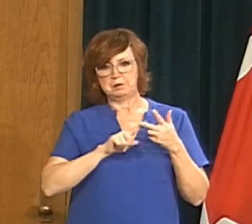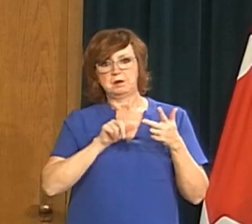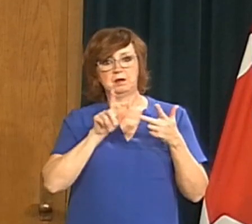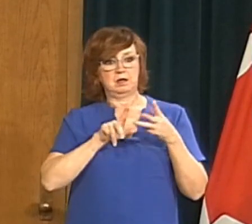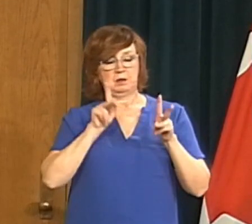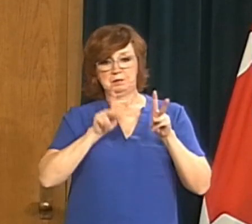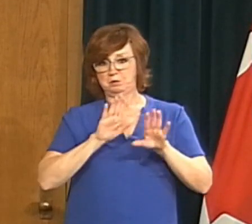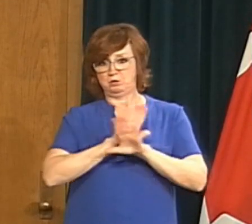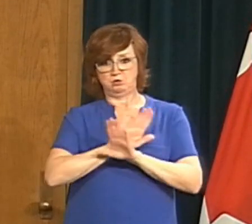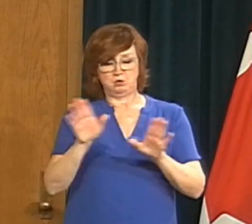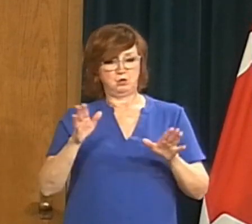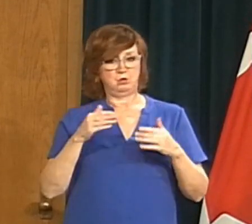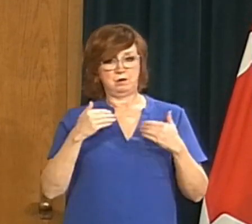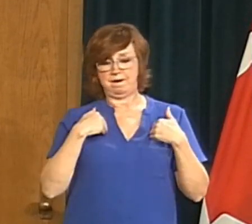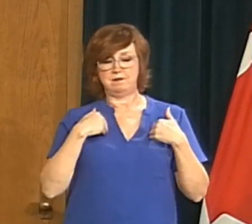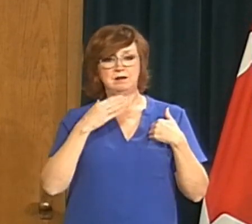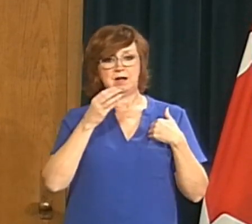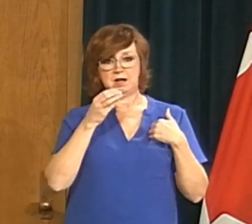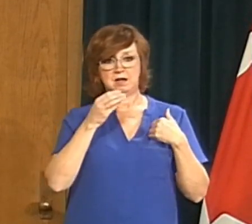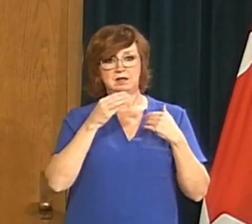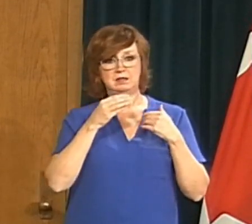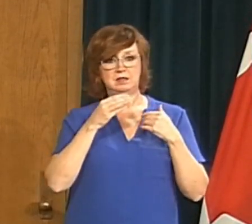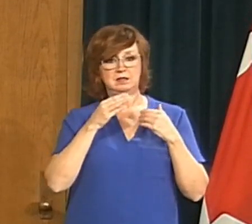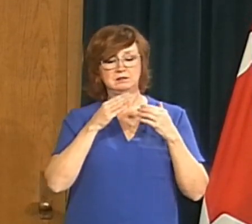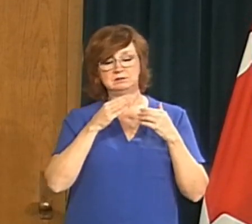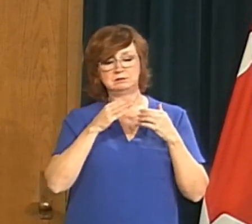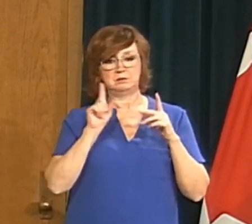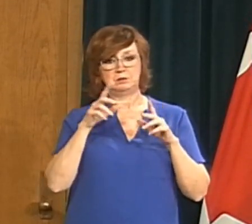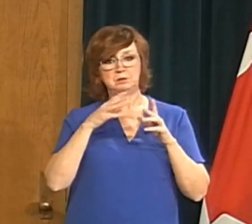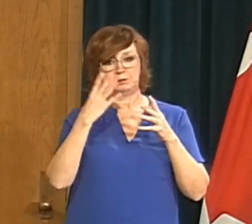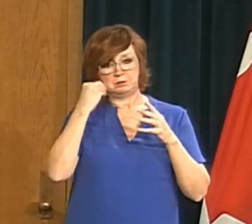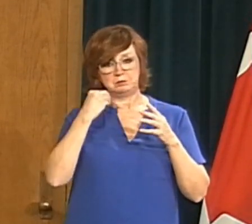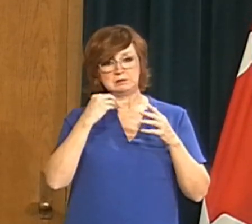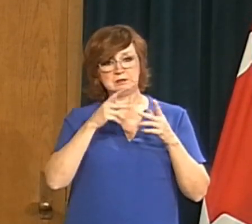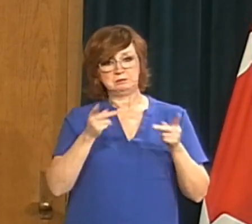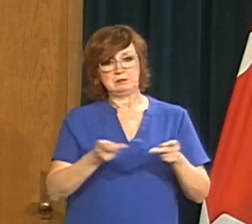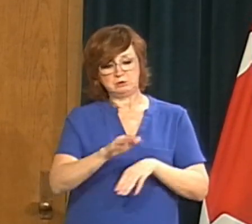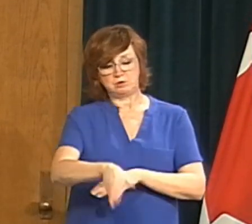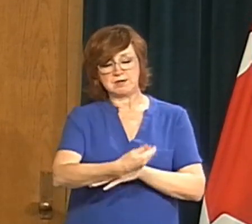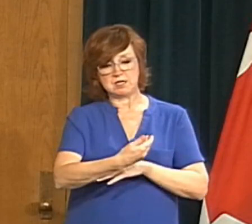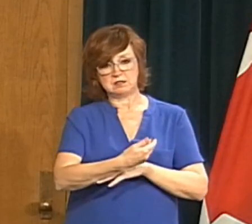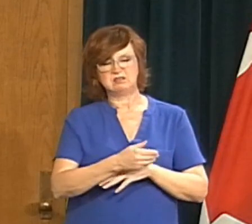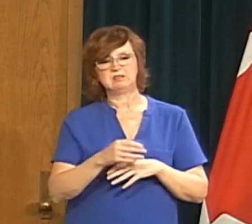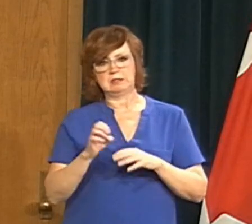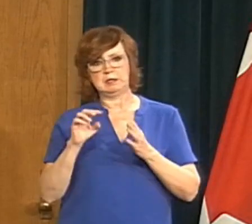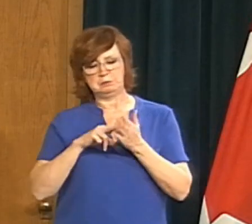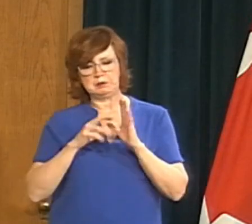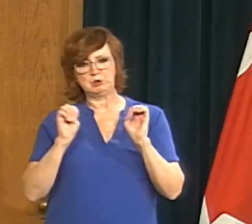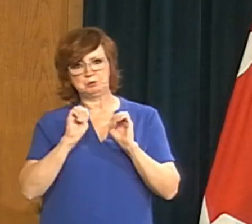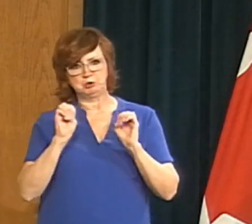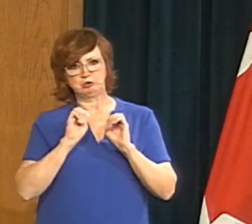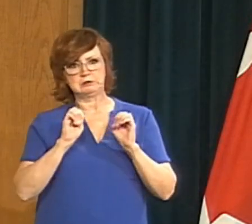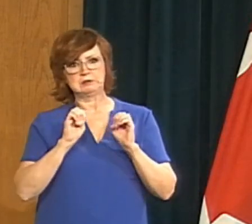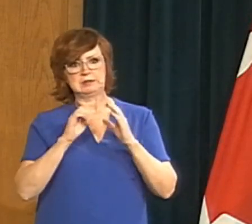included residential services, so overnight services such as our emergency shelters and transition